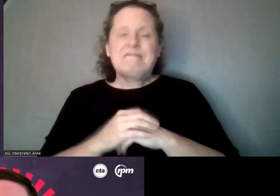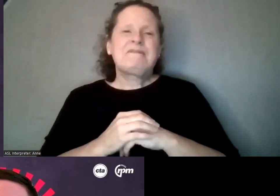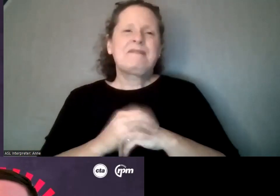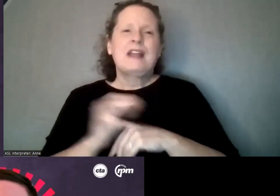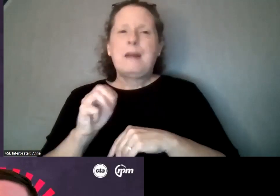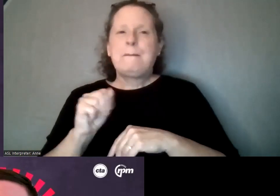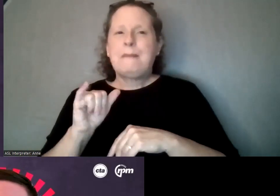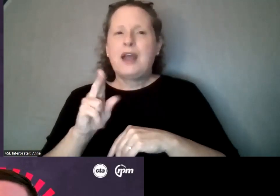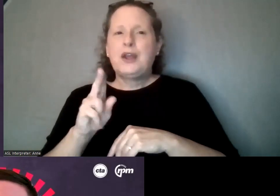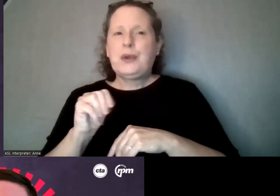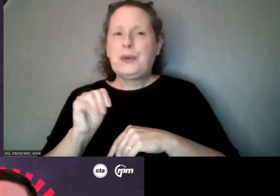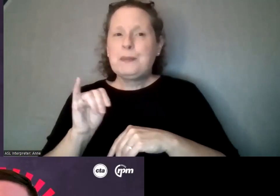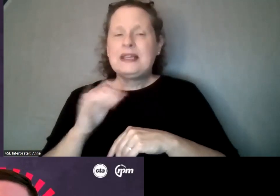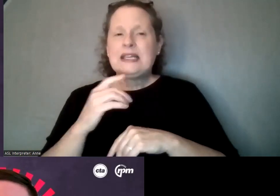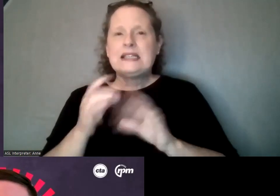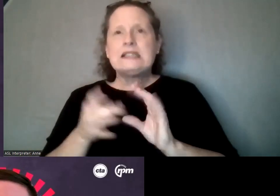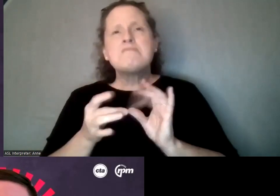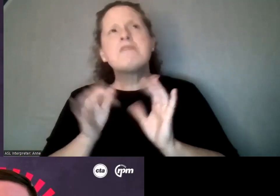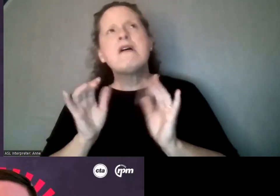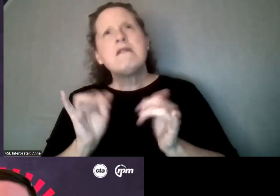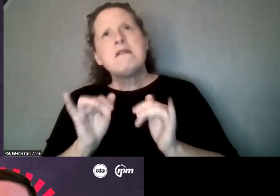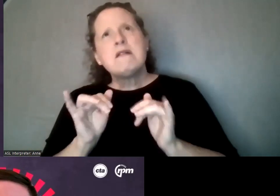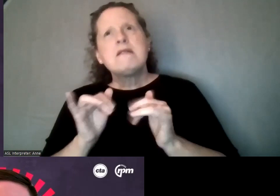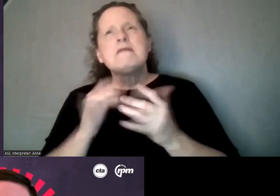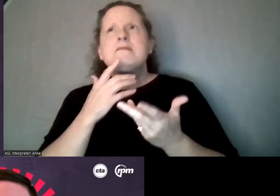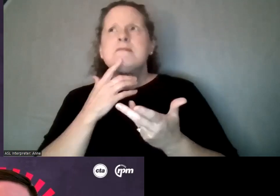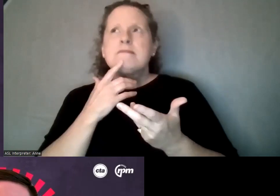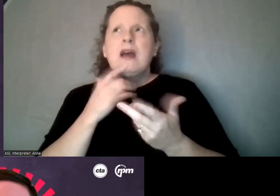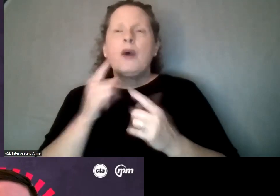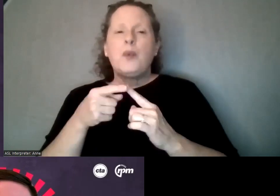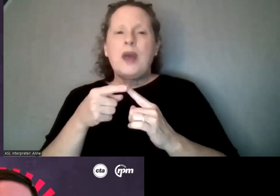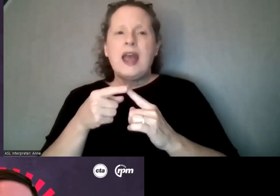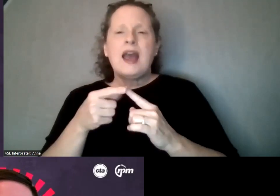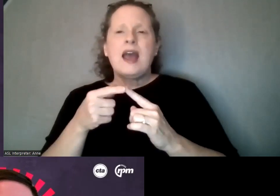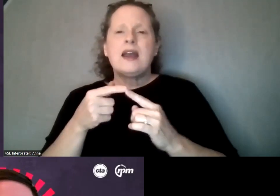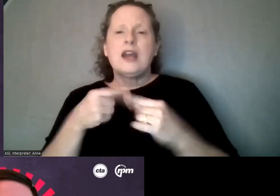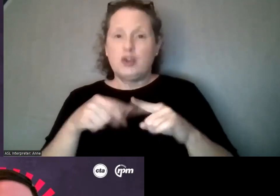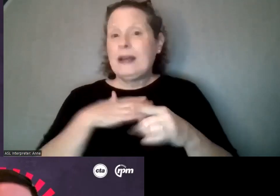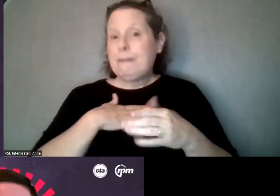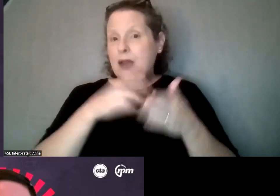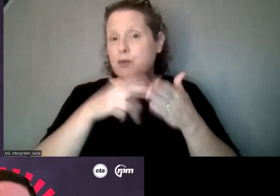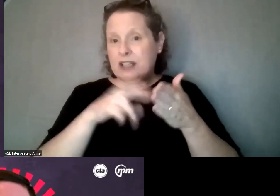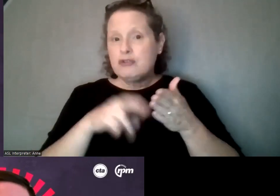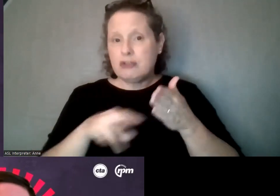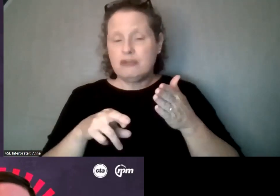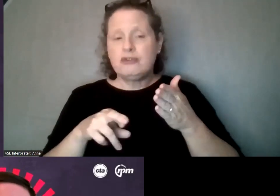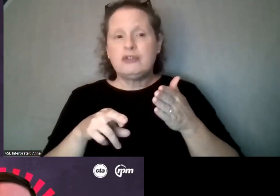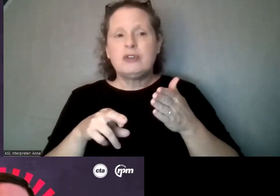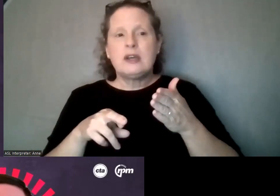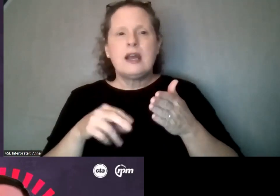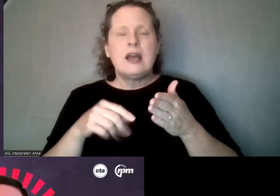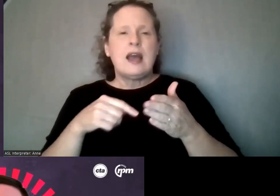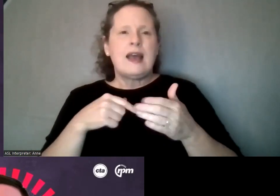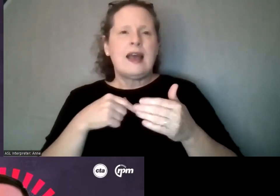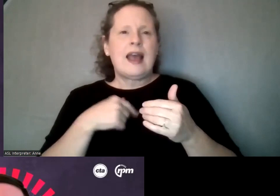Yeah, so then so when I during the research of this imaginary